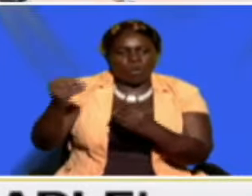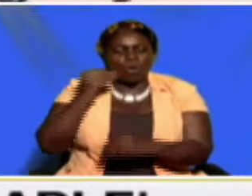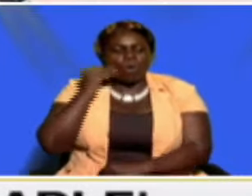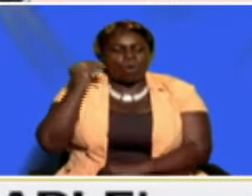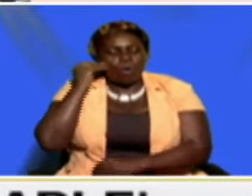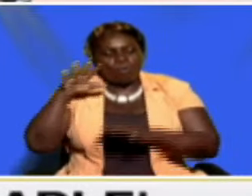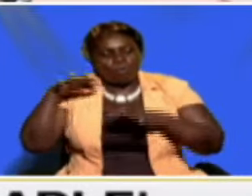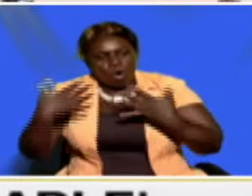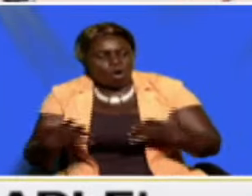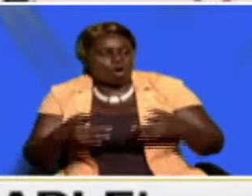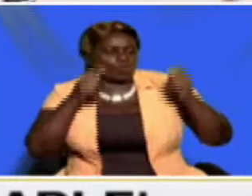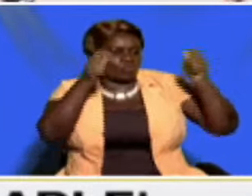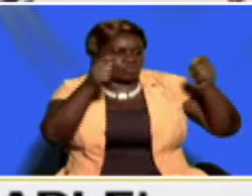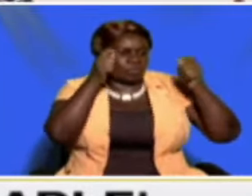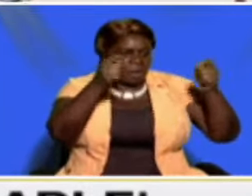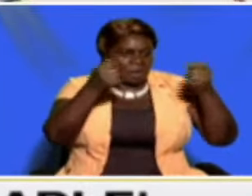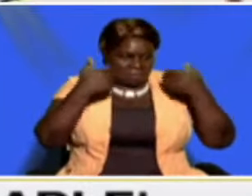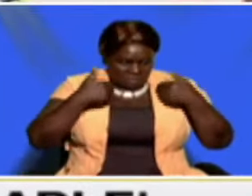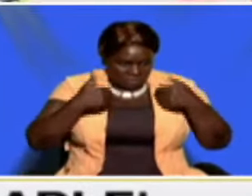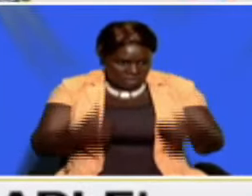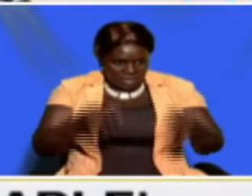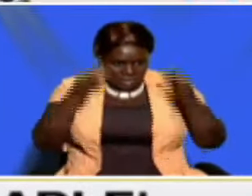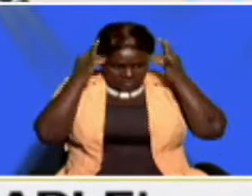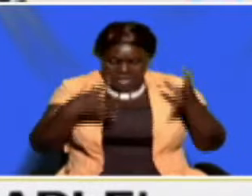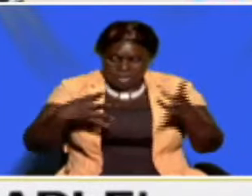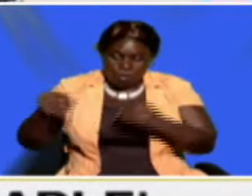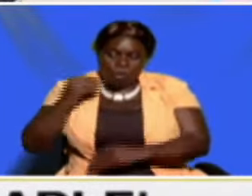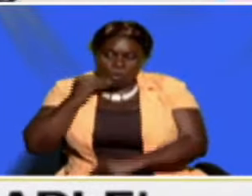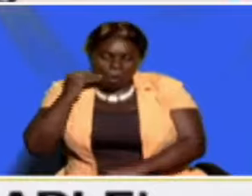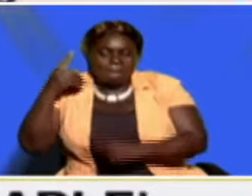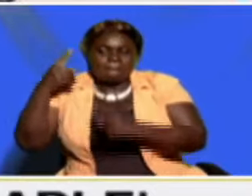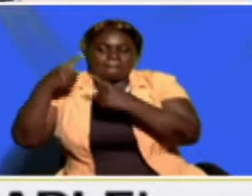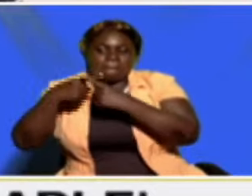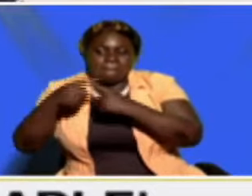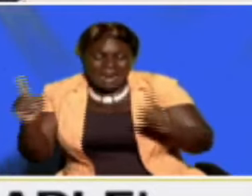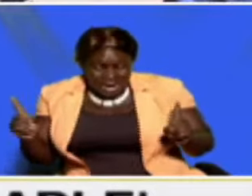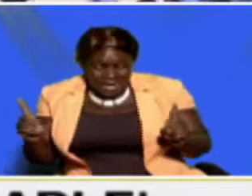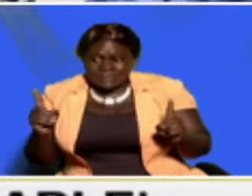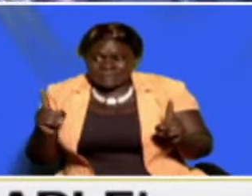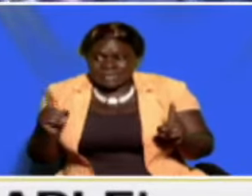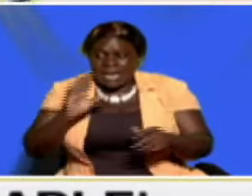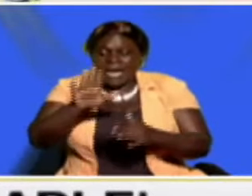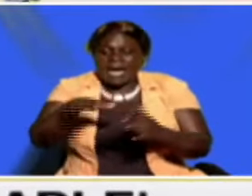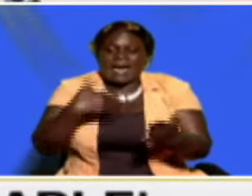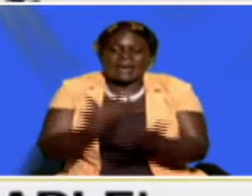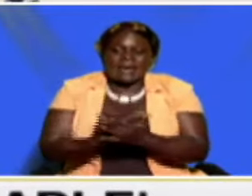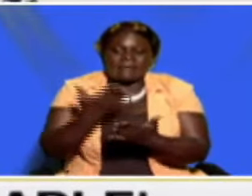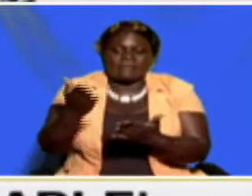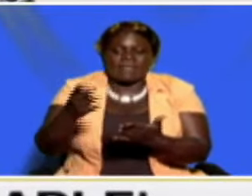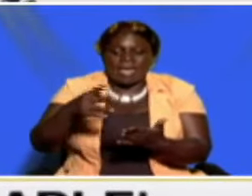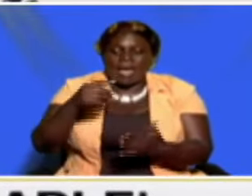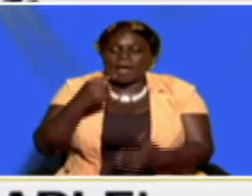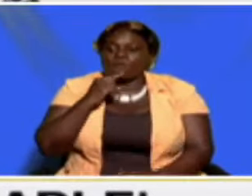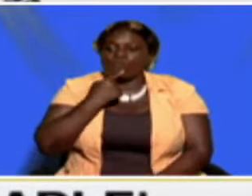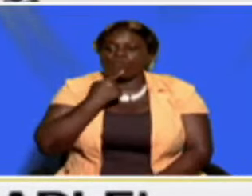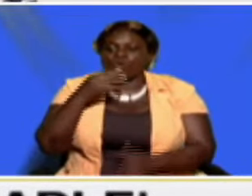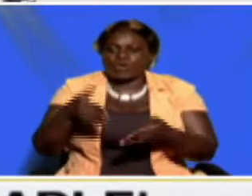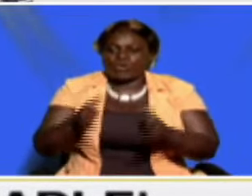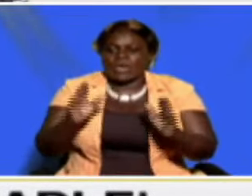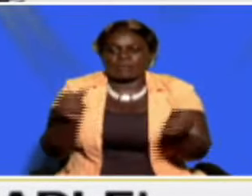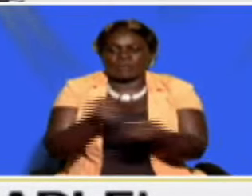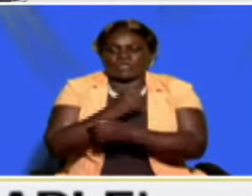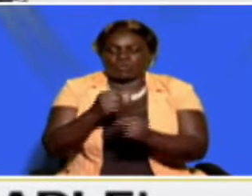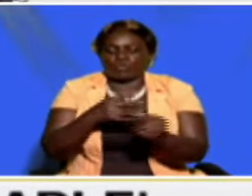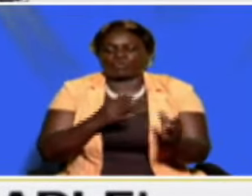mkaandamane ama muende home. Kama mimi nikaamua tu niende home. Kwenda home nafika pale hivyo roundabout ya Moi Avenue